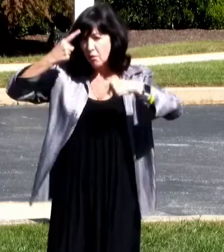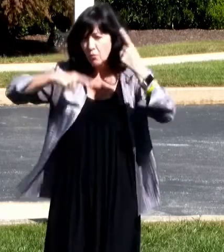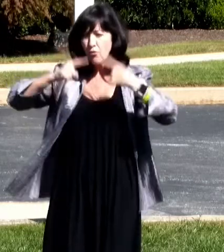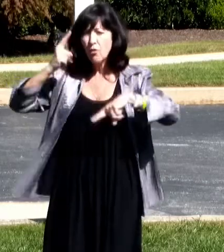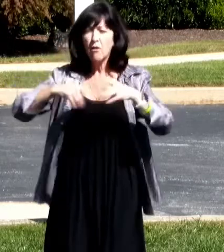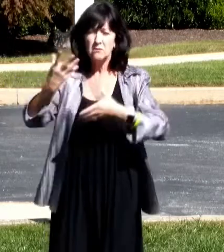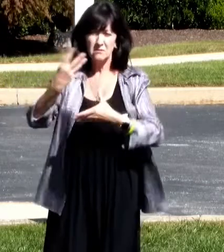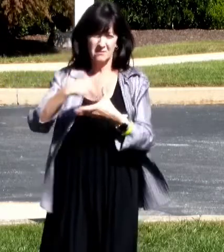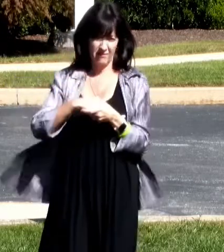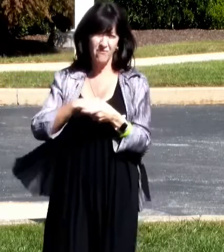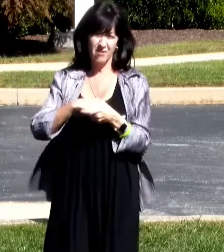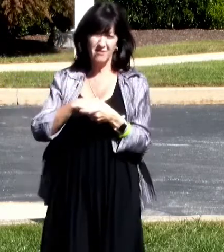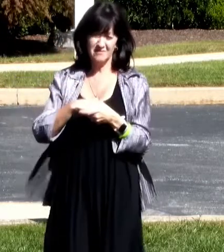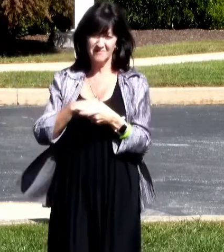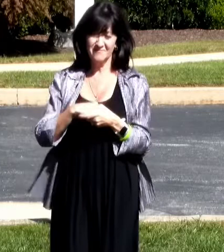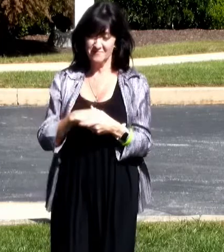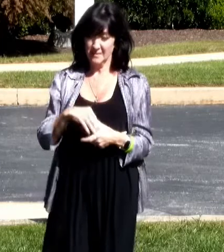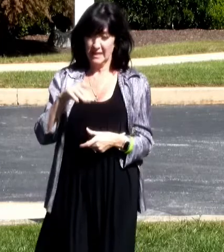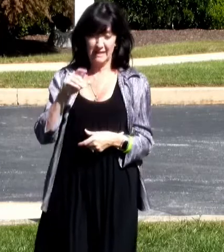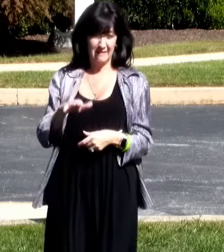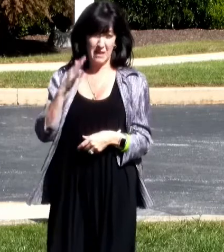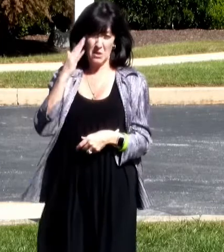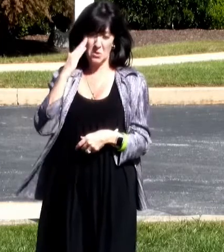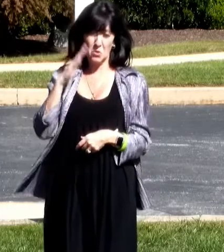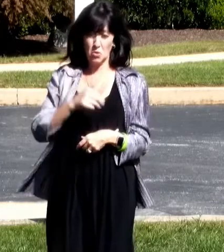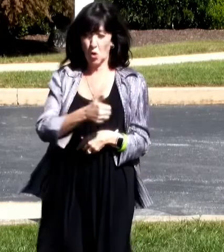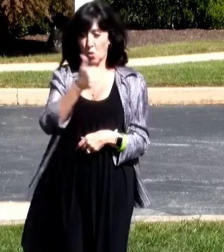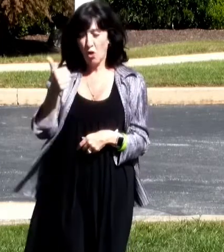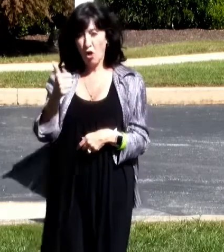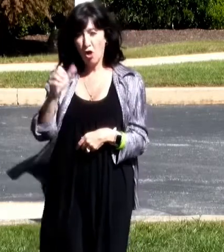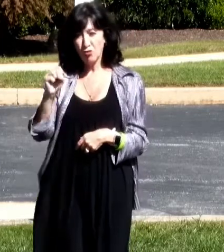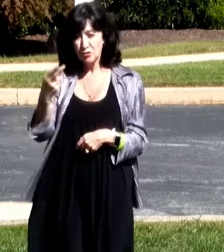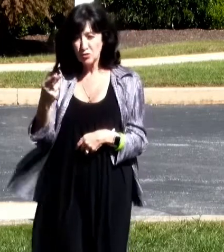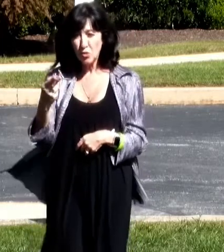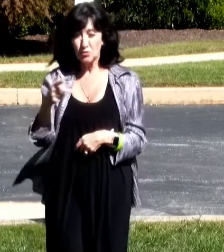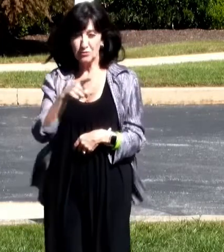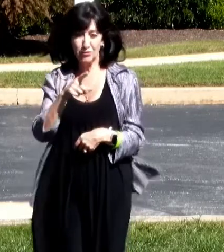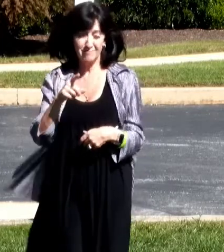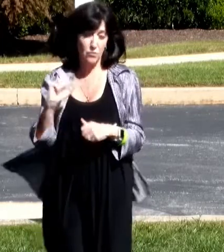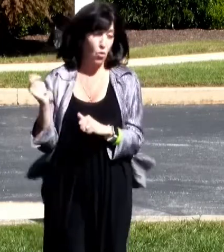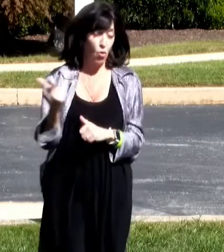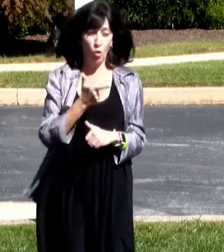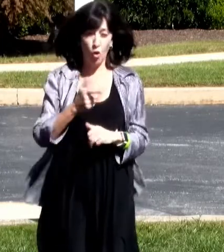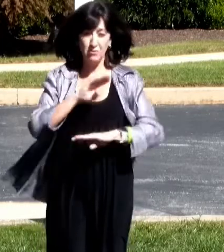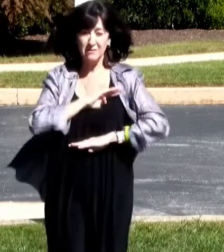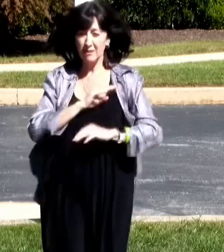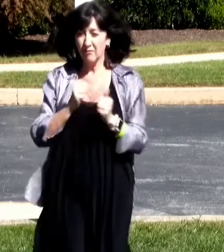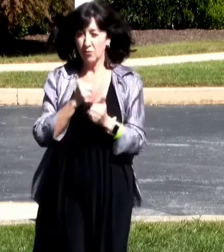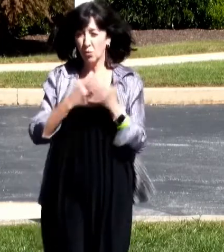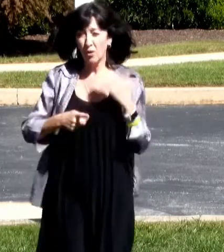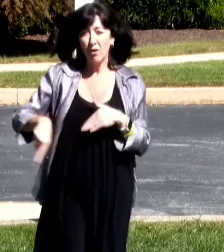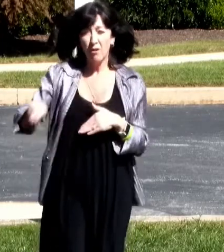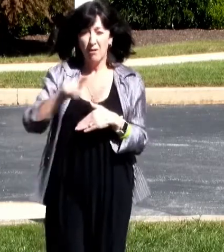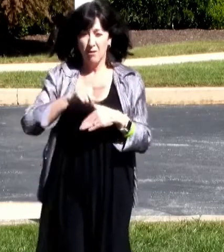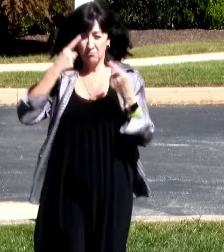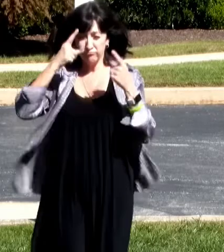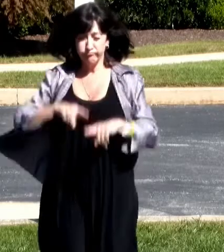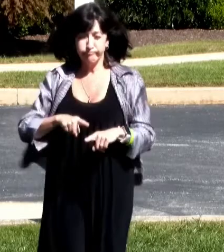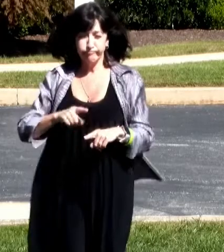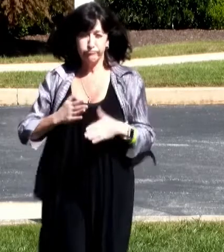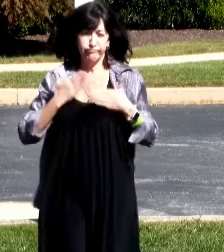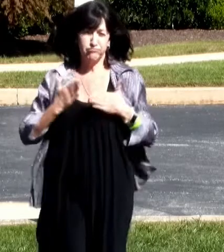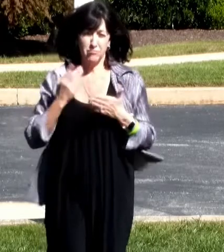thing, which wasn't certainly a hallmark of other key stakeholders in the health system ultimately. So I want to thank Christiana Care. So we have more to